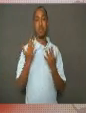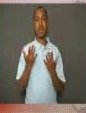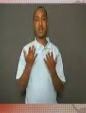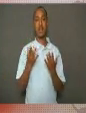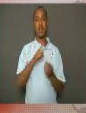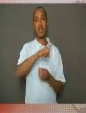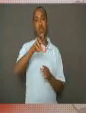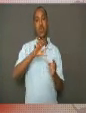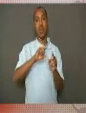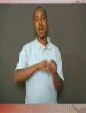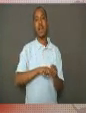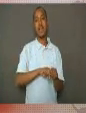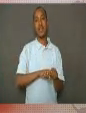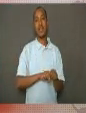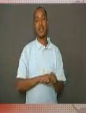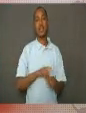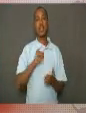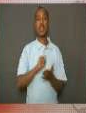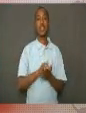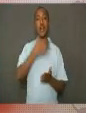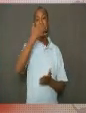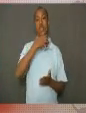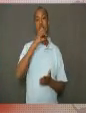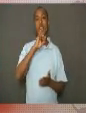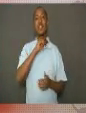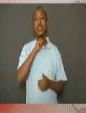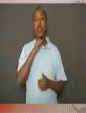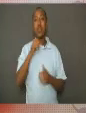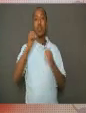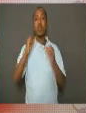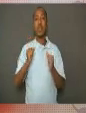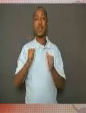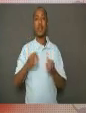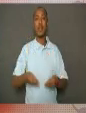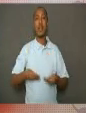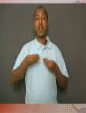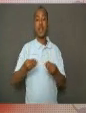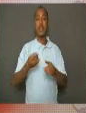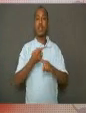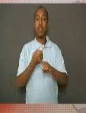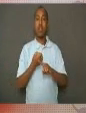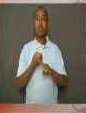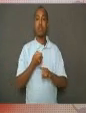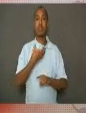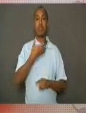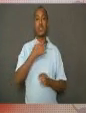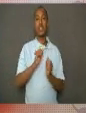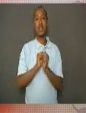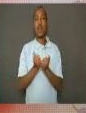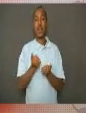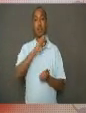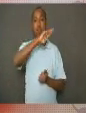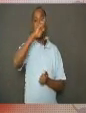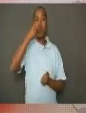But that heat is not being released from the bread